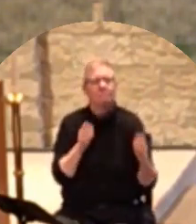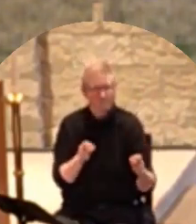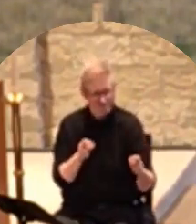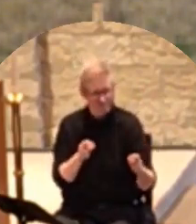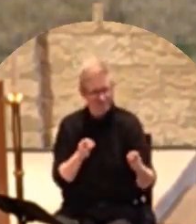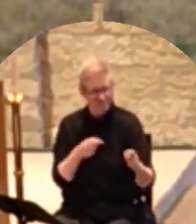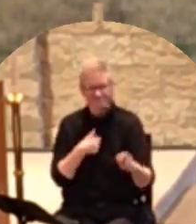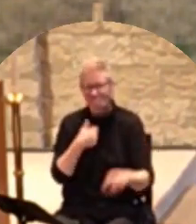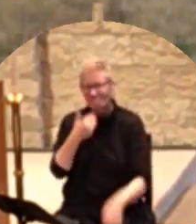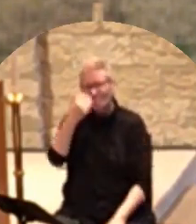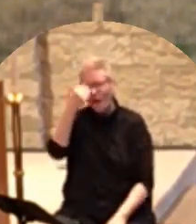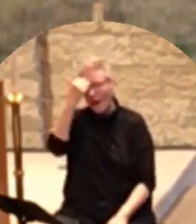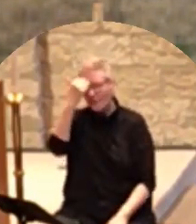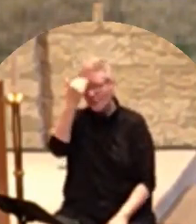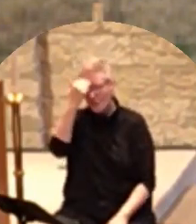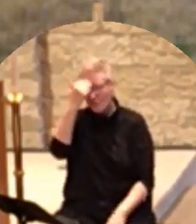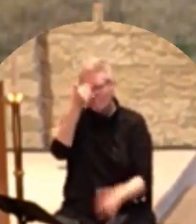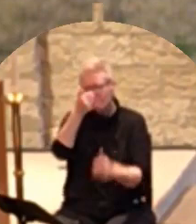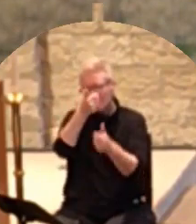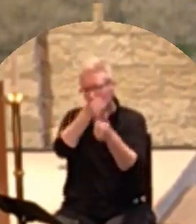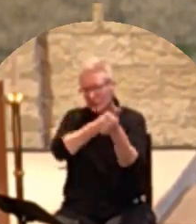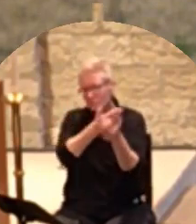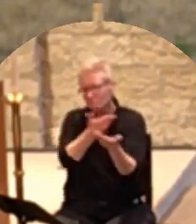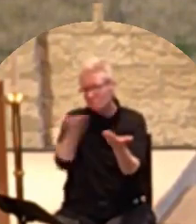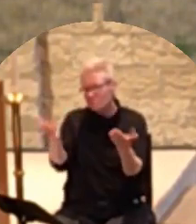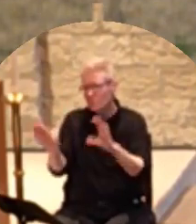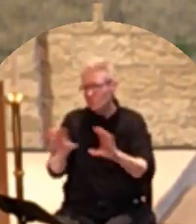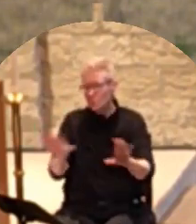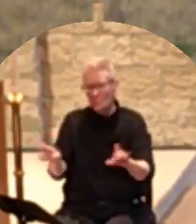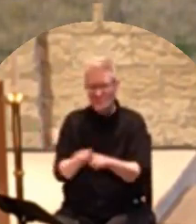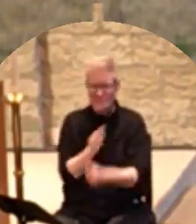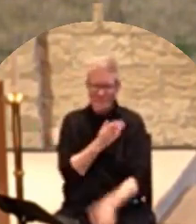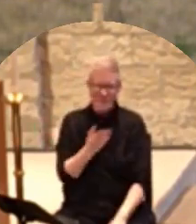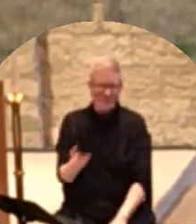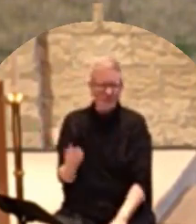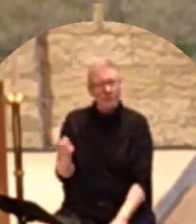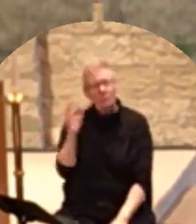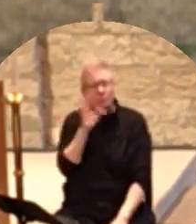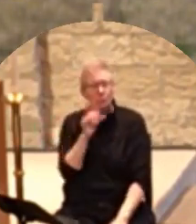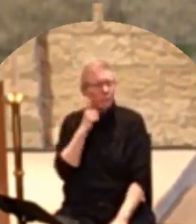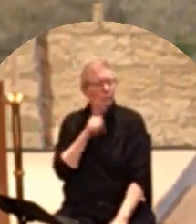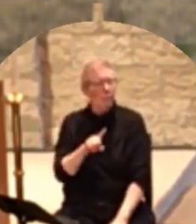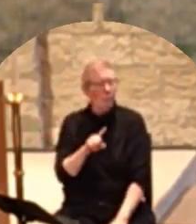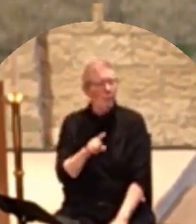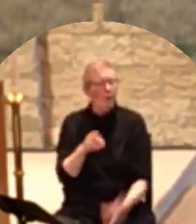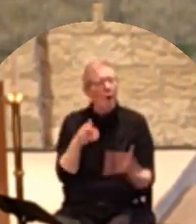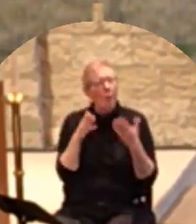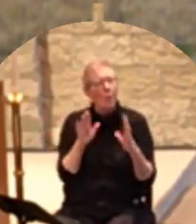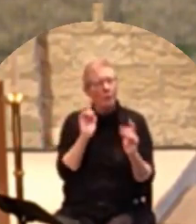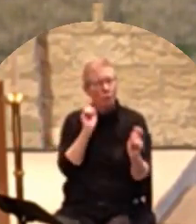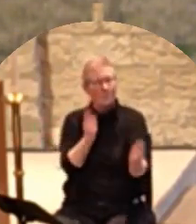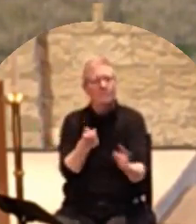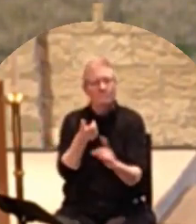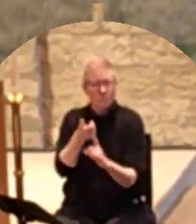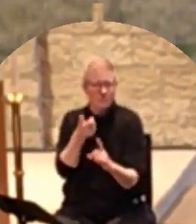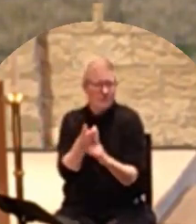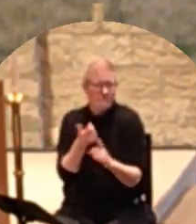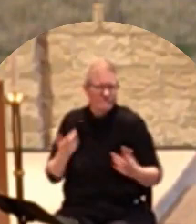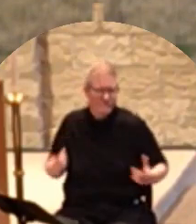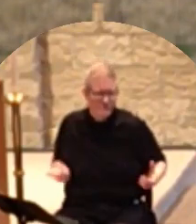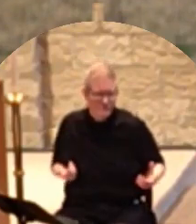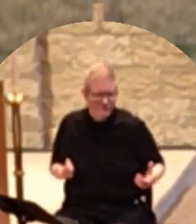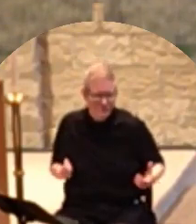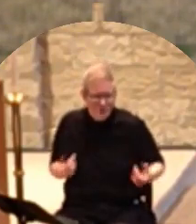are doing the same thing. You're looking for ways to give of yourself during